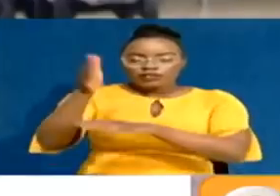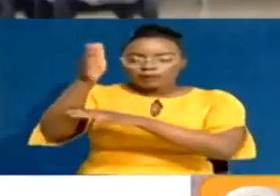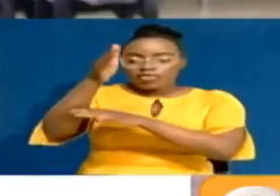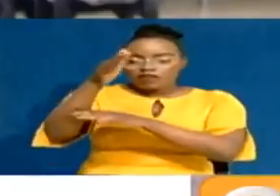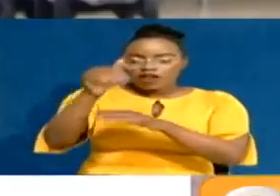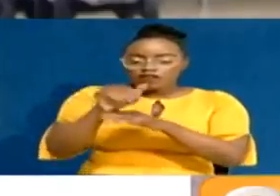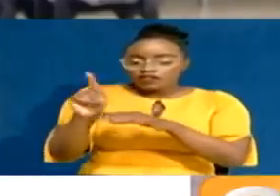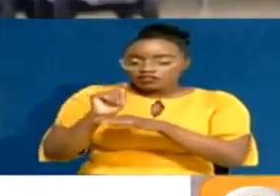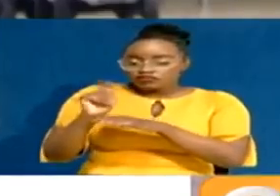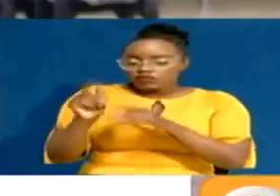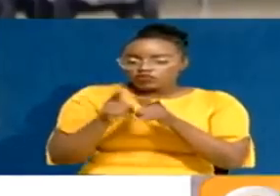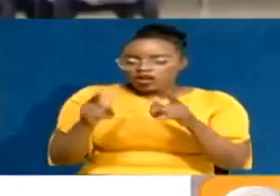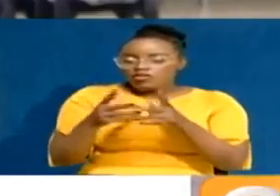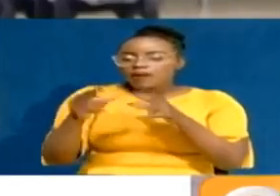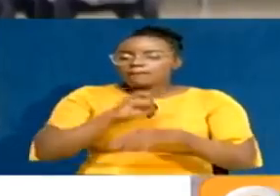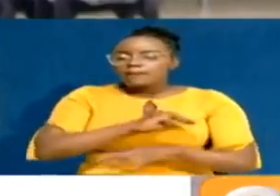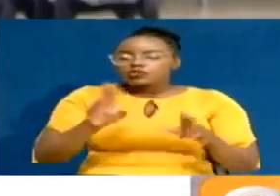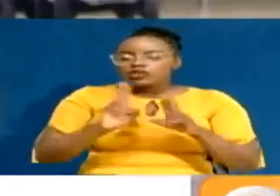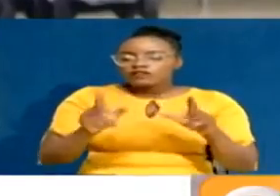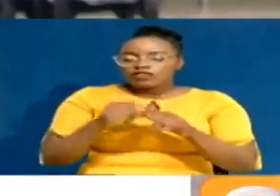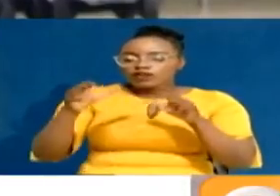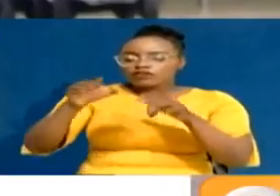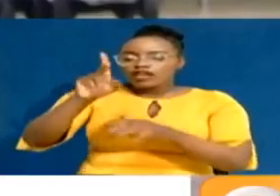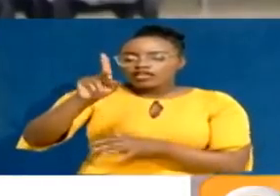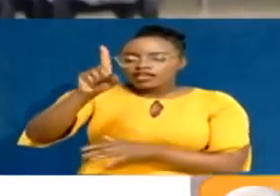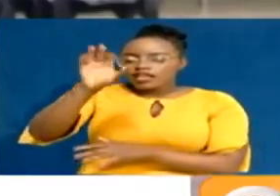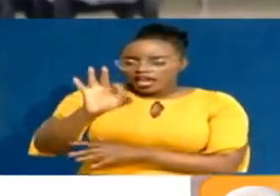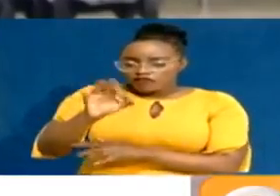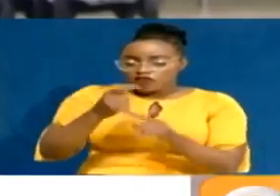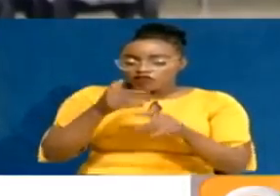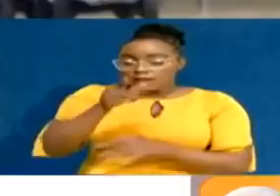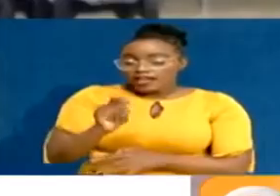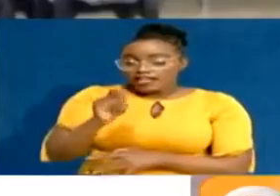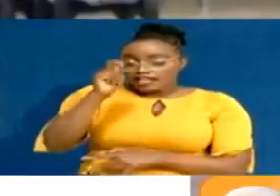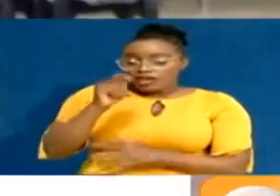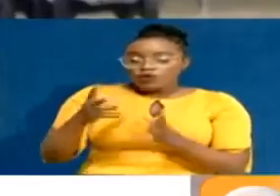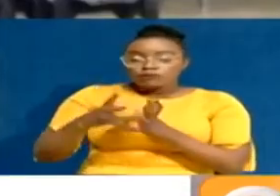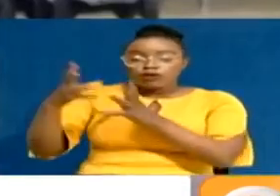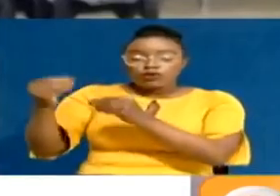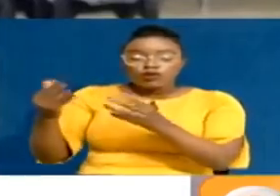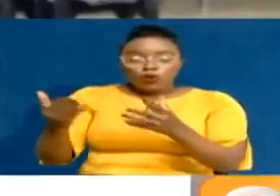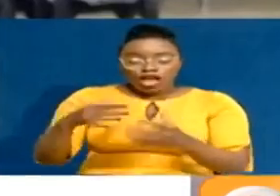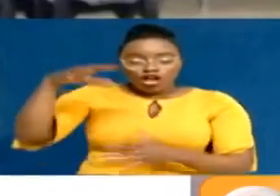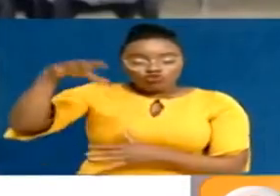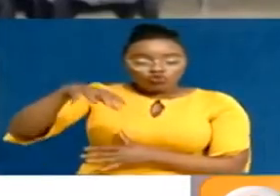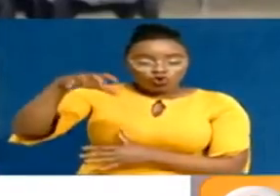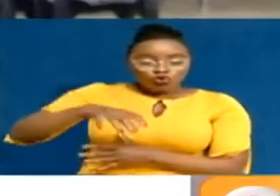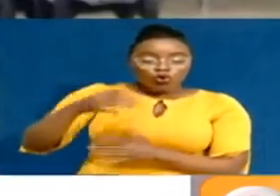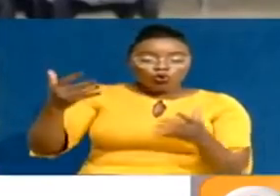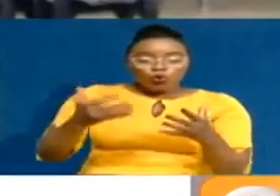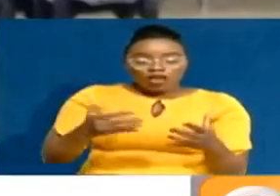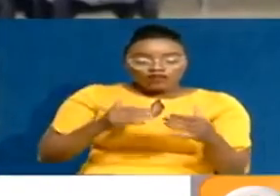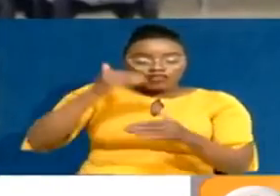their pouch and training that set them mission ready, the contingent of KDF officers from Kenya will be headed to the Congo, where they